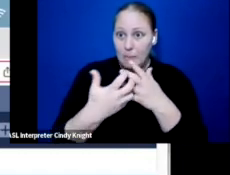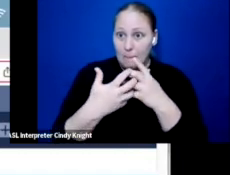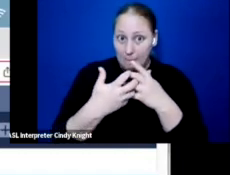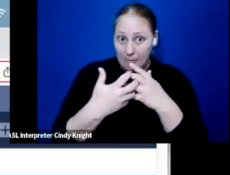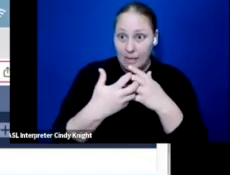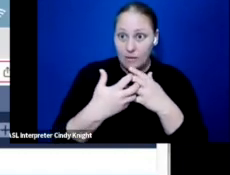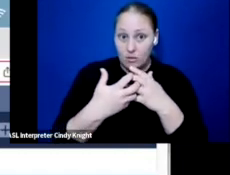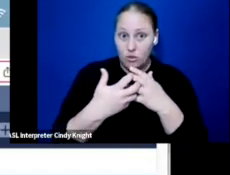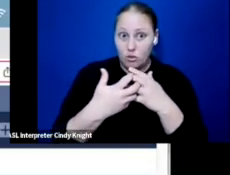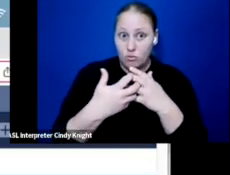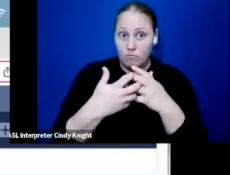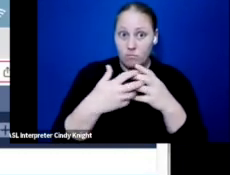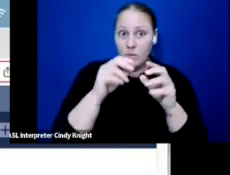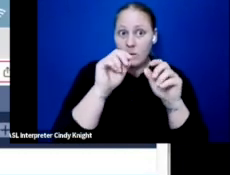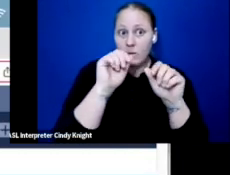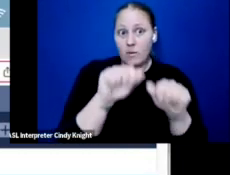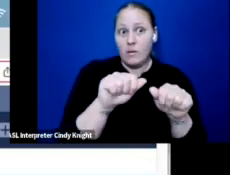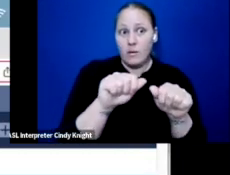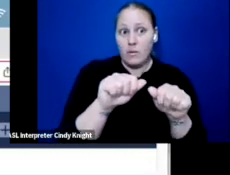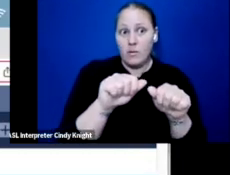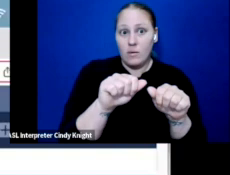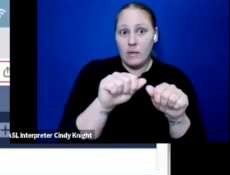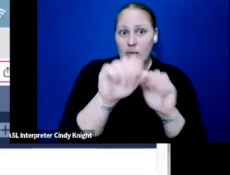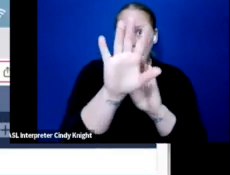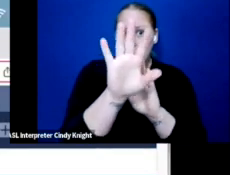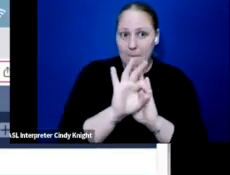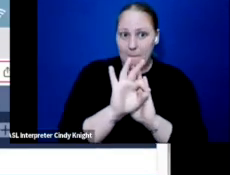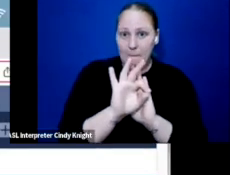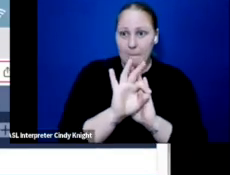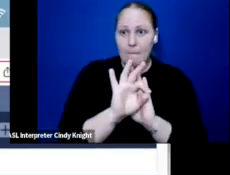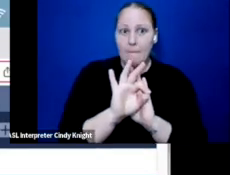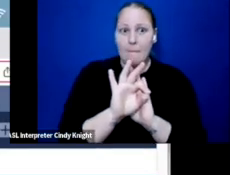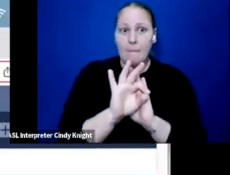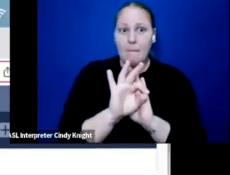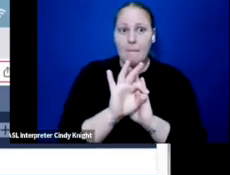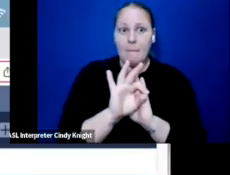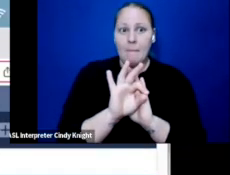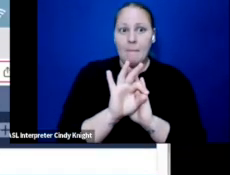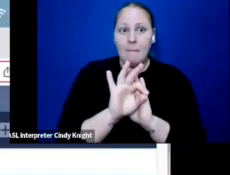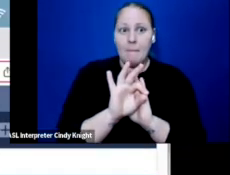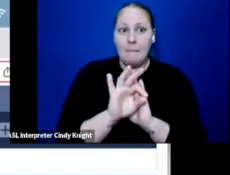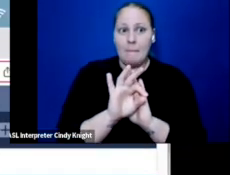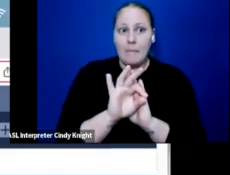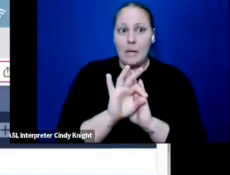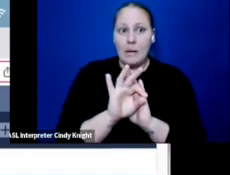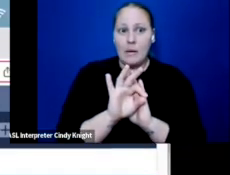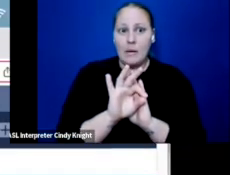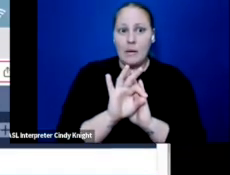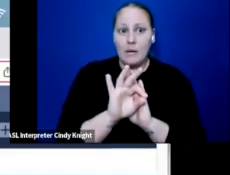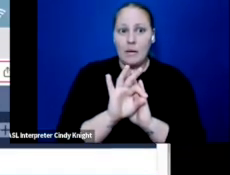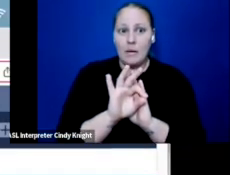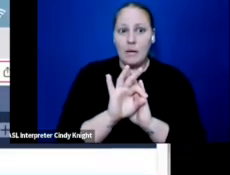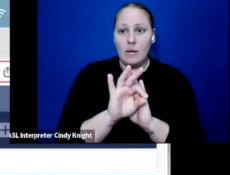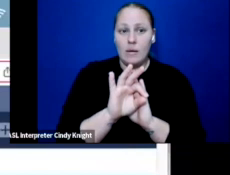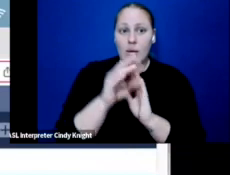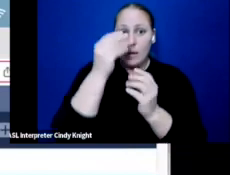seeker, you can select one and quickly enter in the